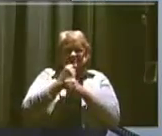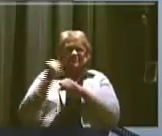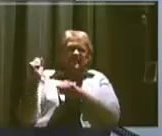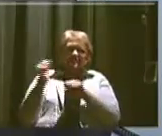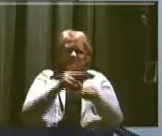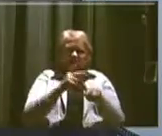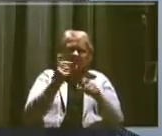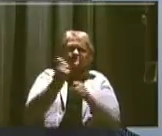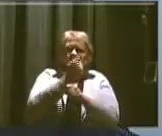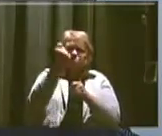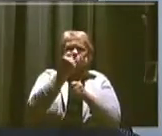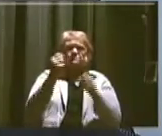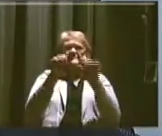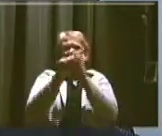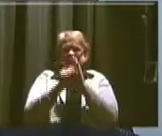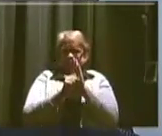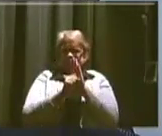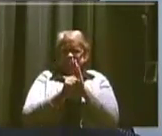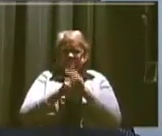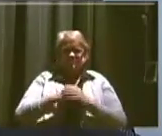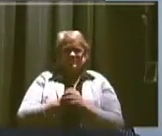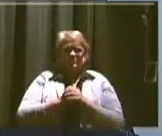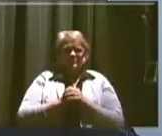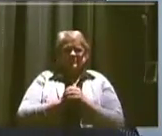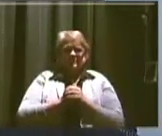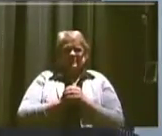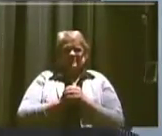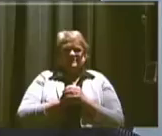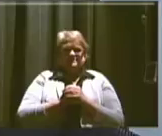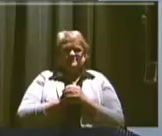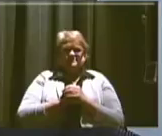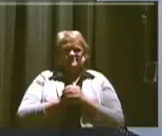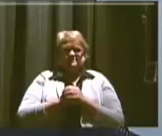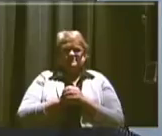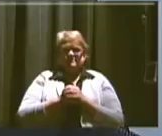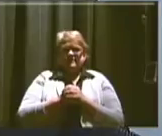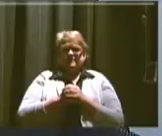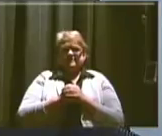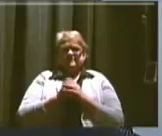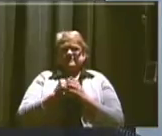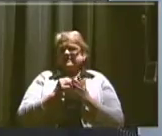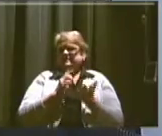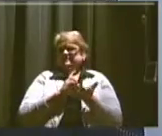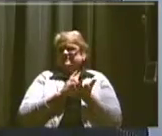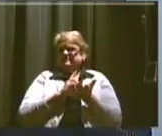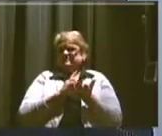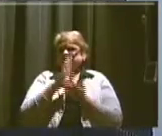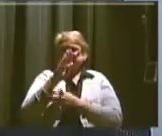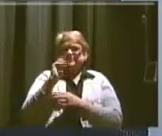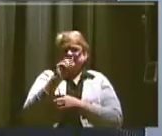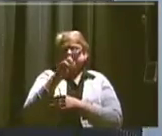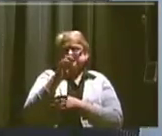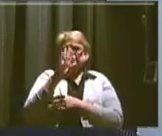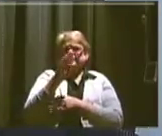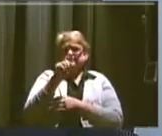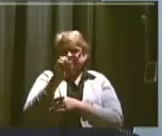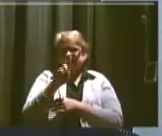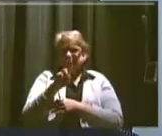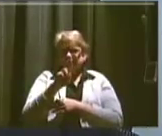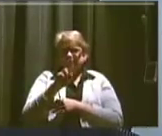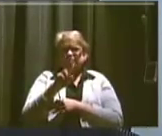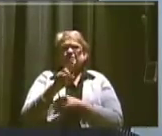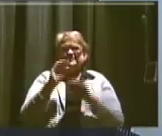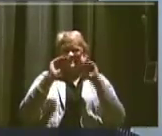leadership and constant willingness to step up the plate to support our school. Mr. Baker is one of those